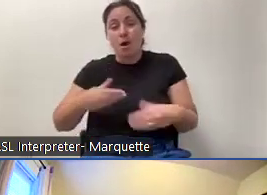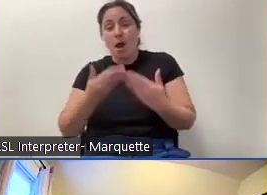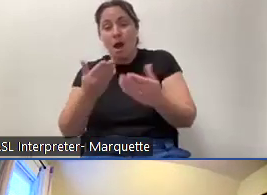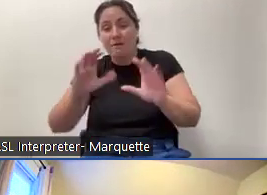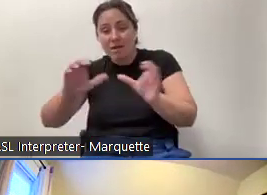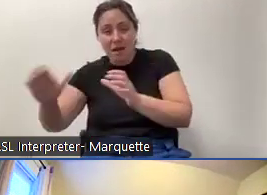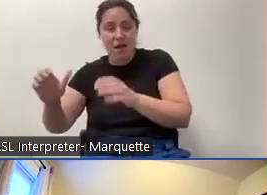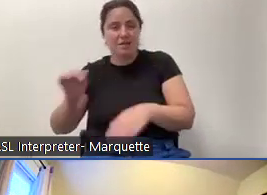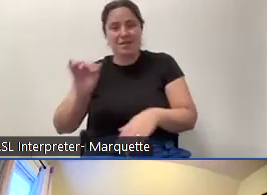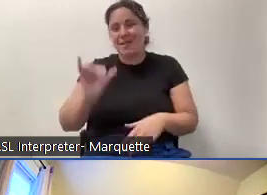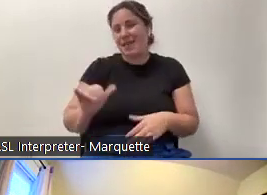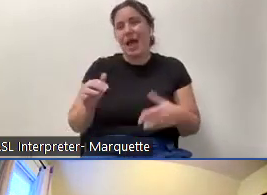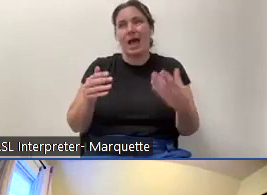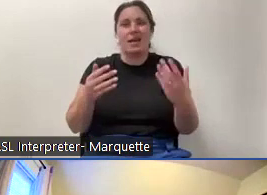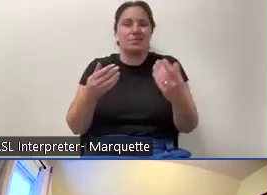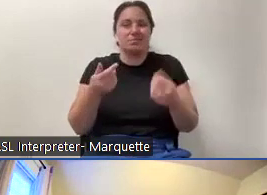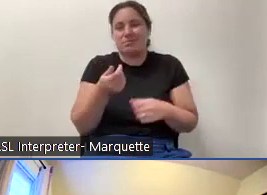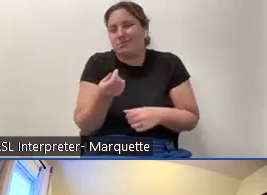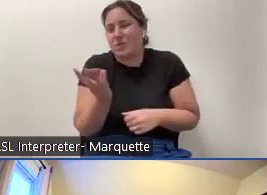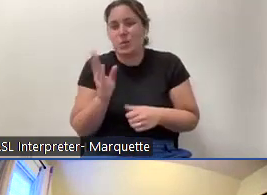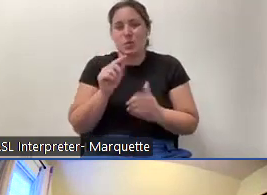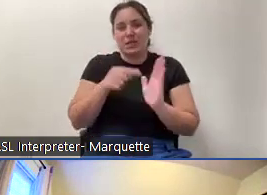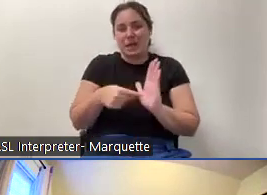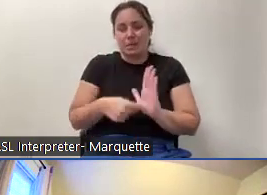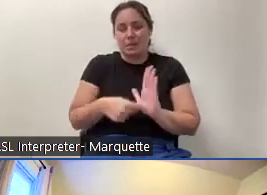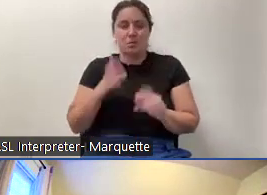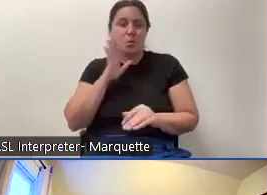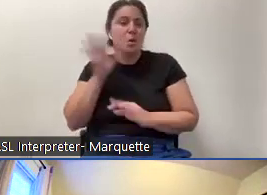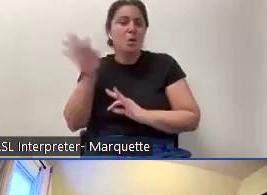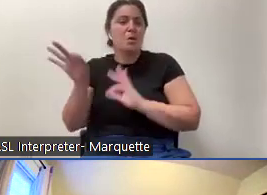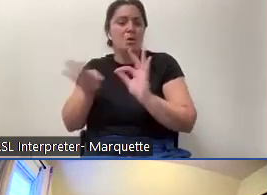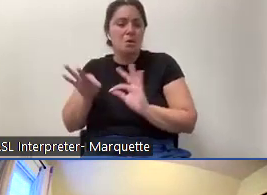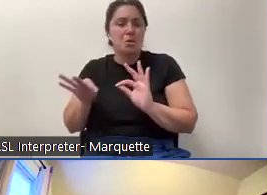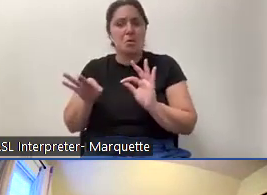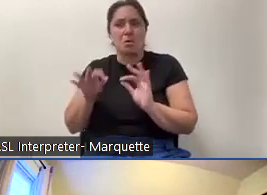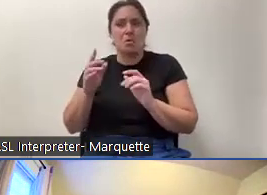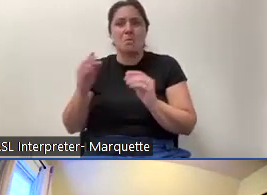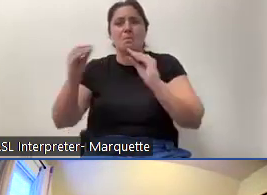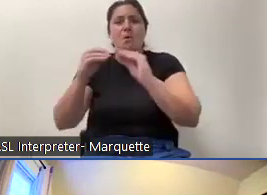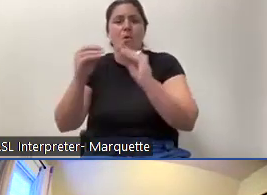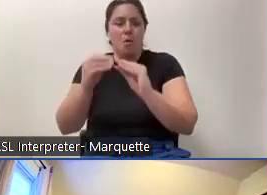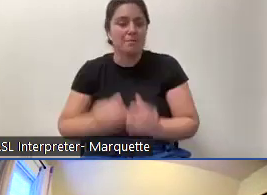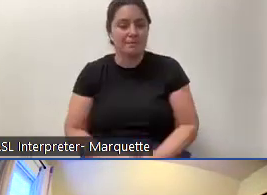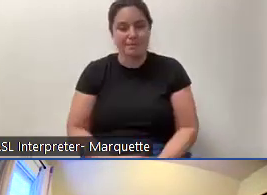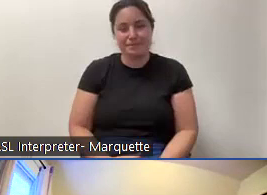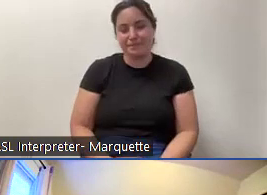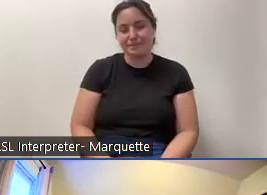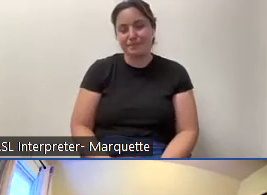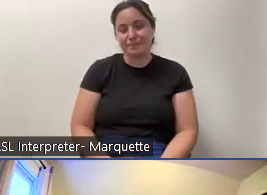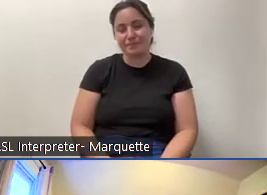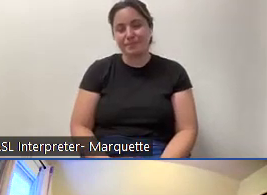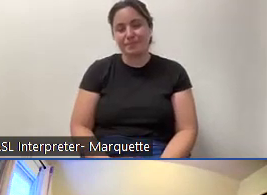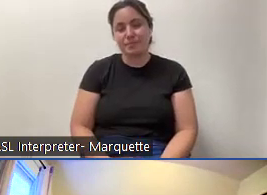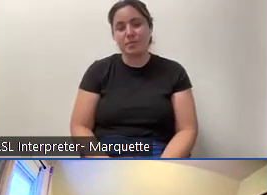those are just some broad examples, but you'll hear more about what that looks like later on during this webinar.